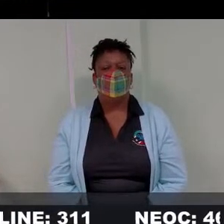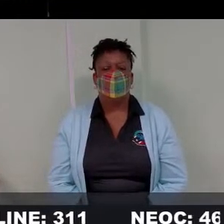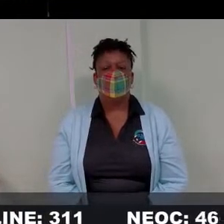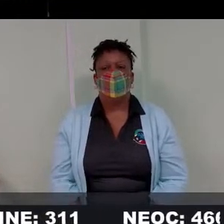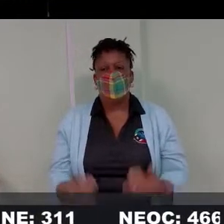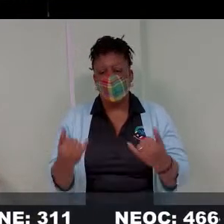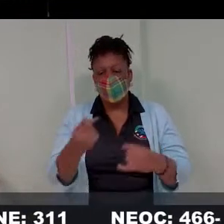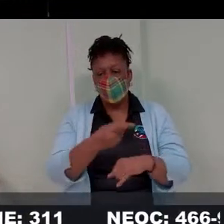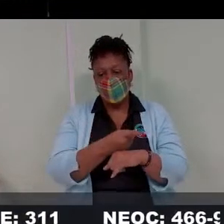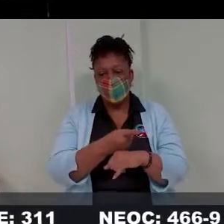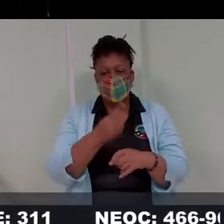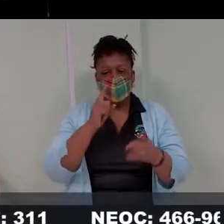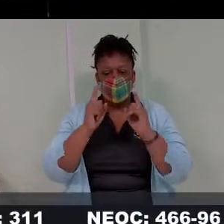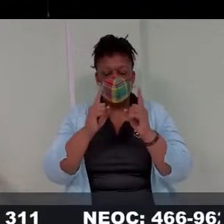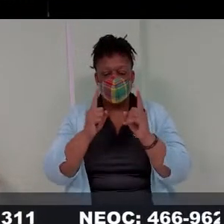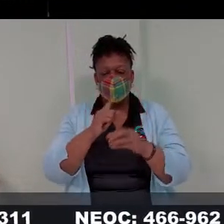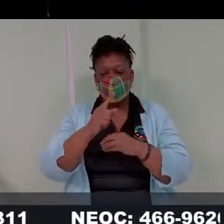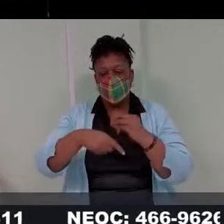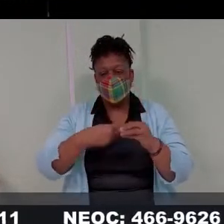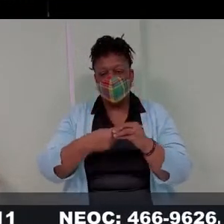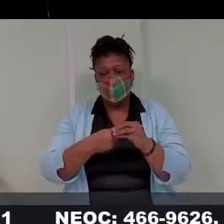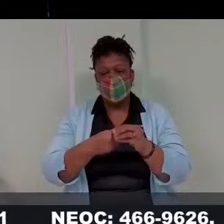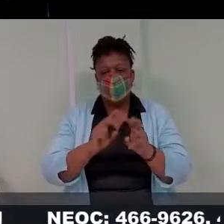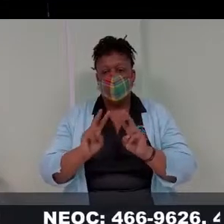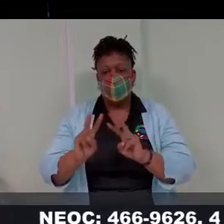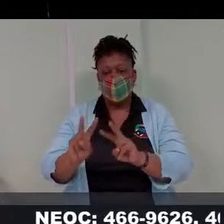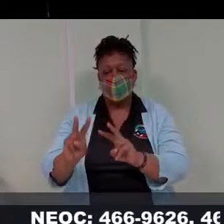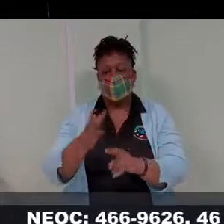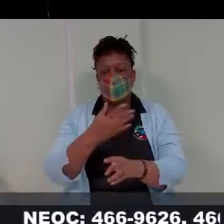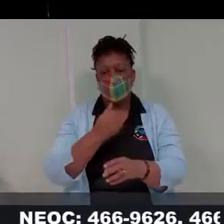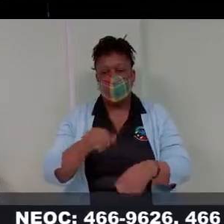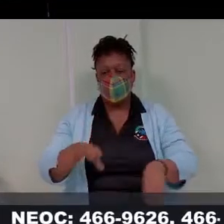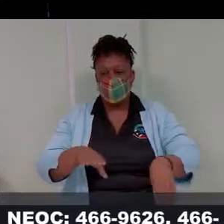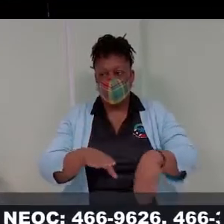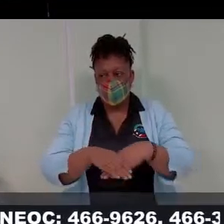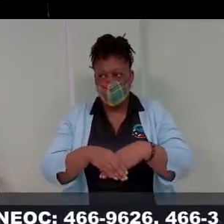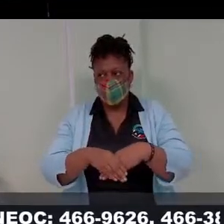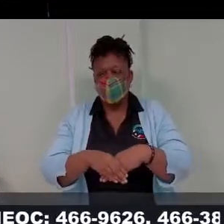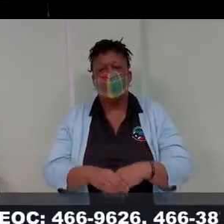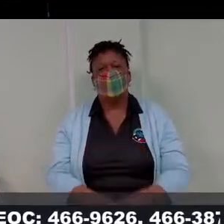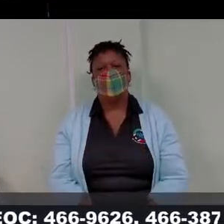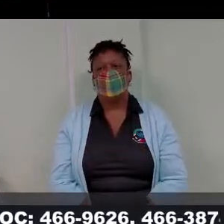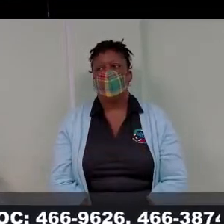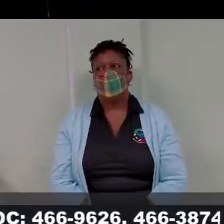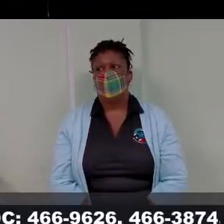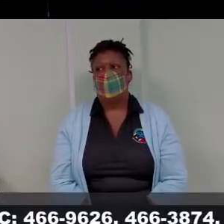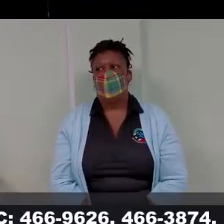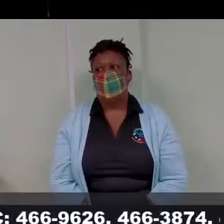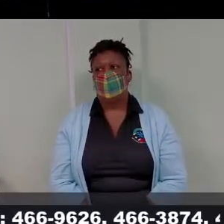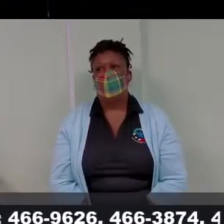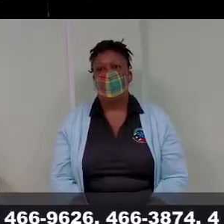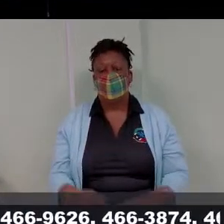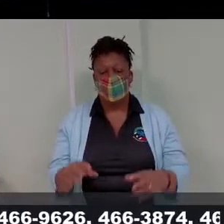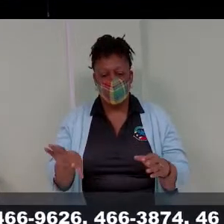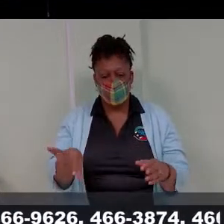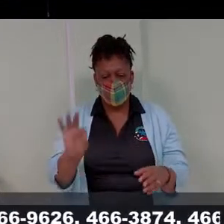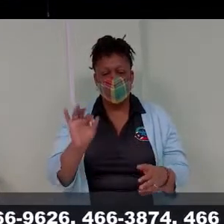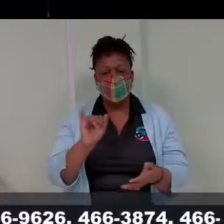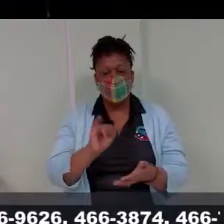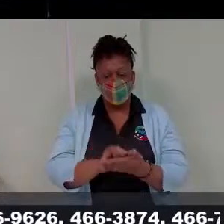to you on funerals and weddings. I have chosen to speak on this topic, this subject